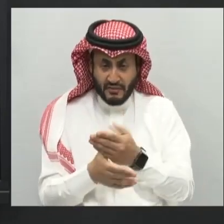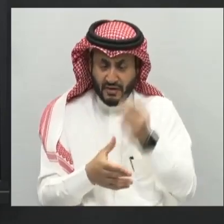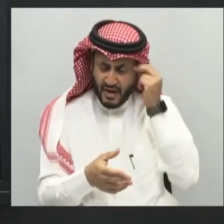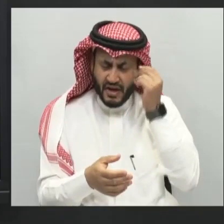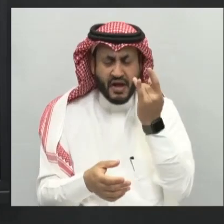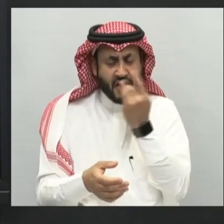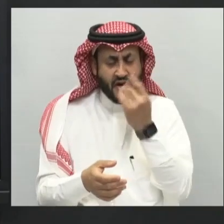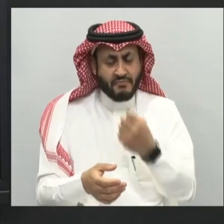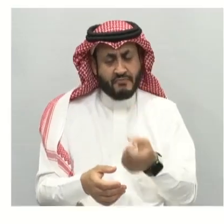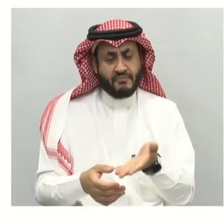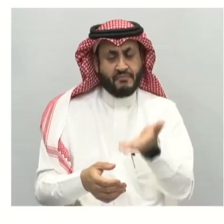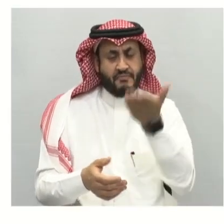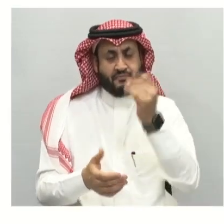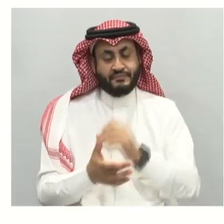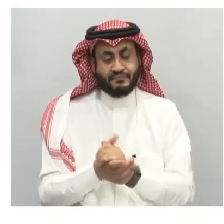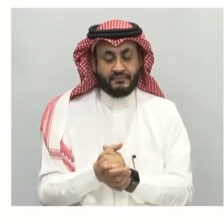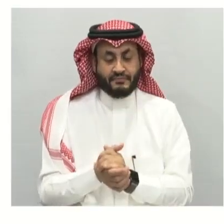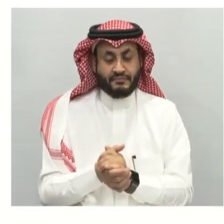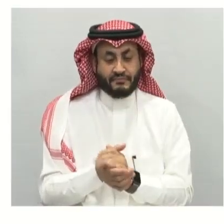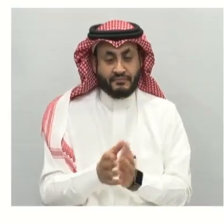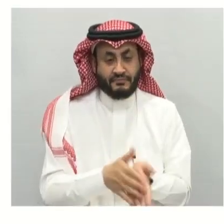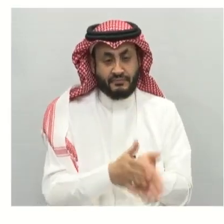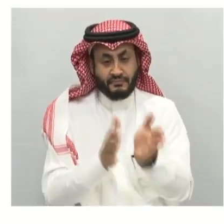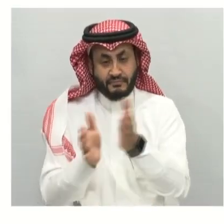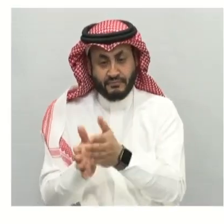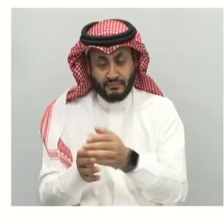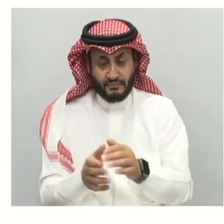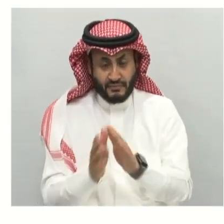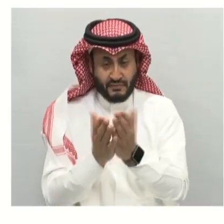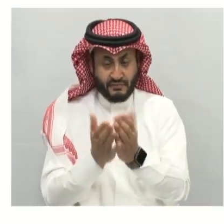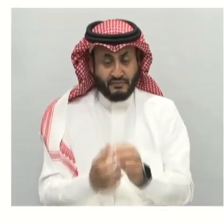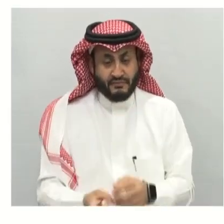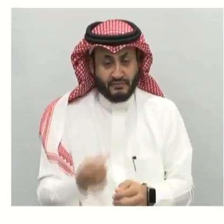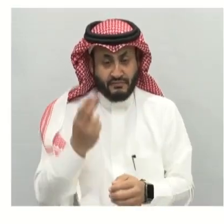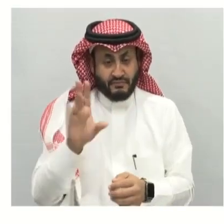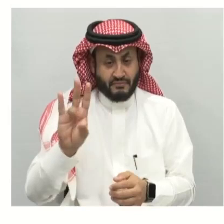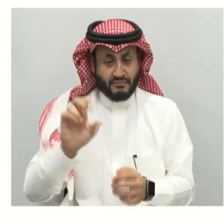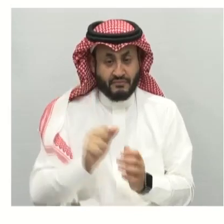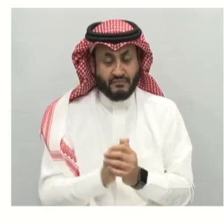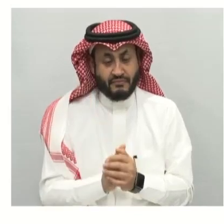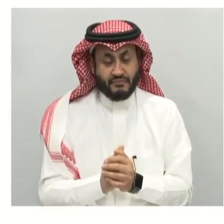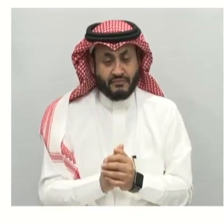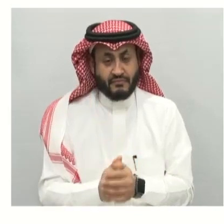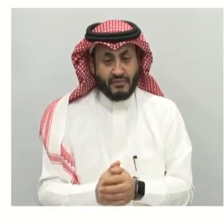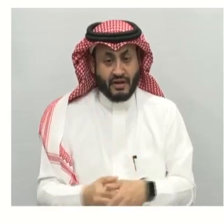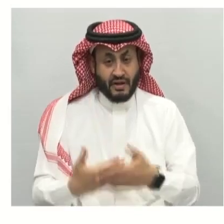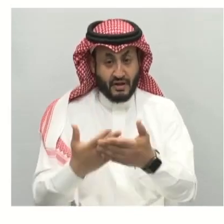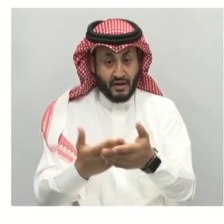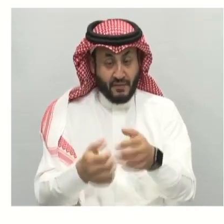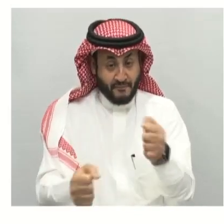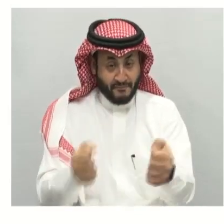language, okay? Now, on page 27, we're going to introduce you to a